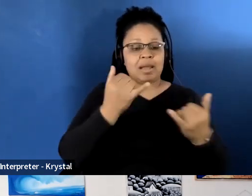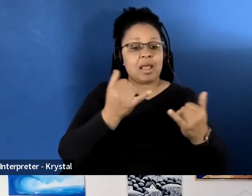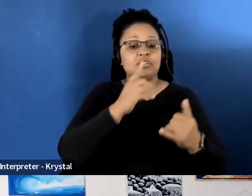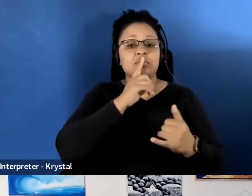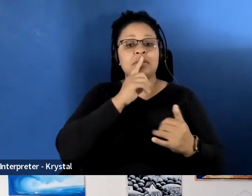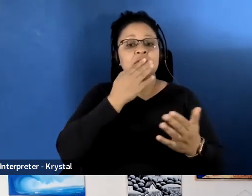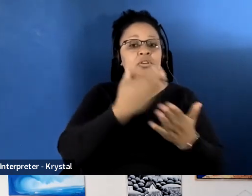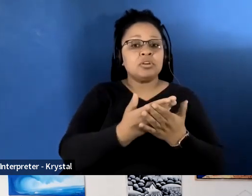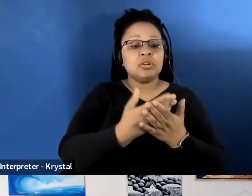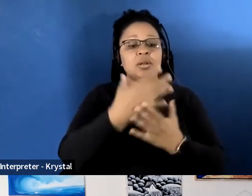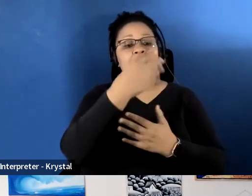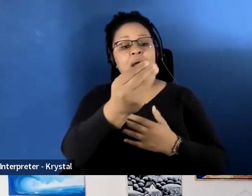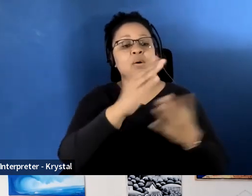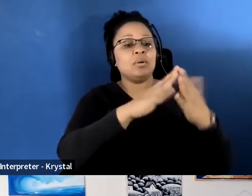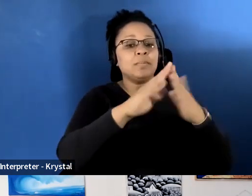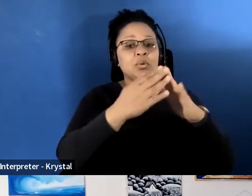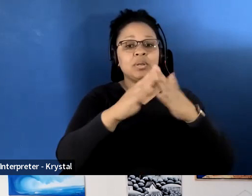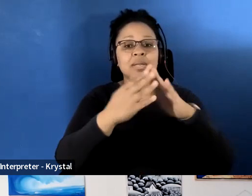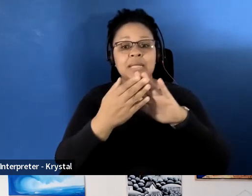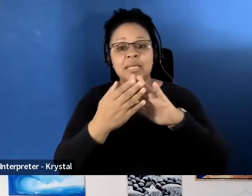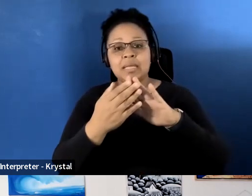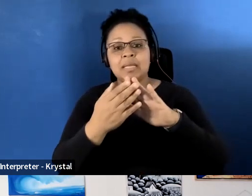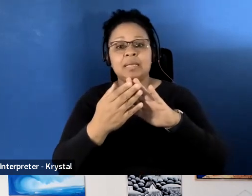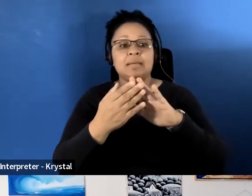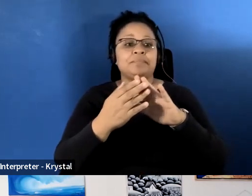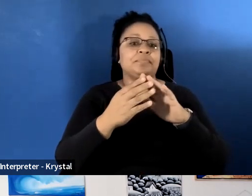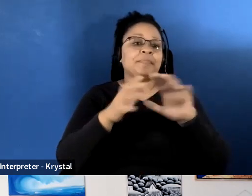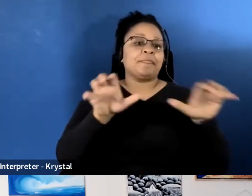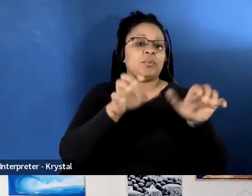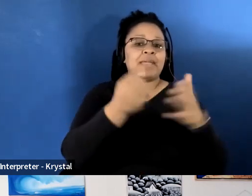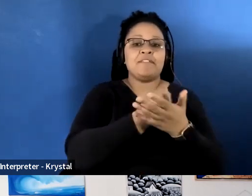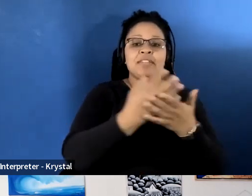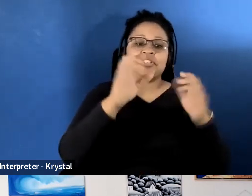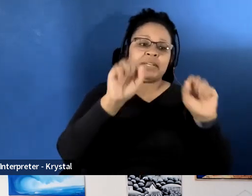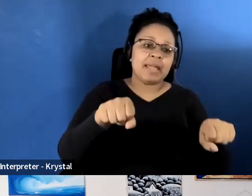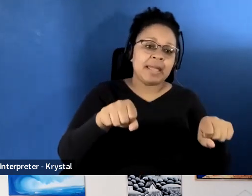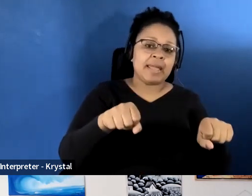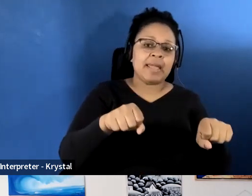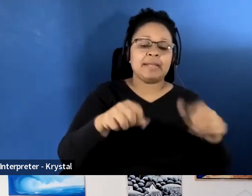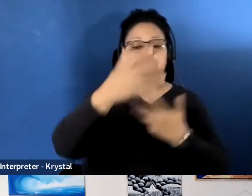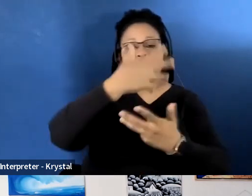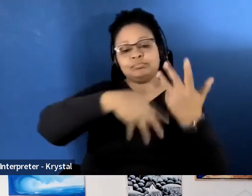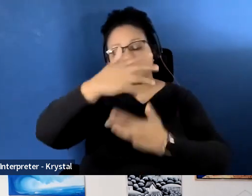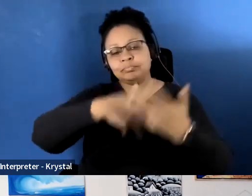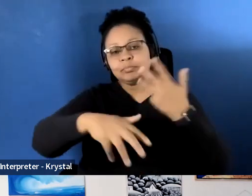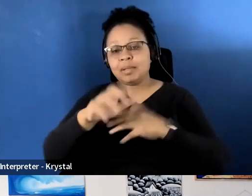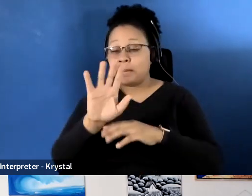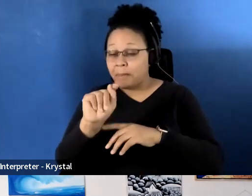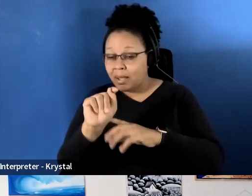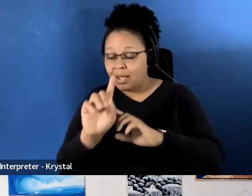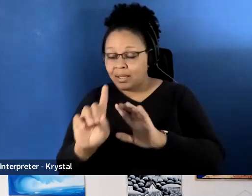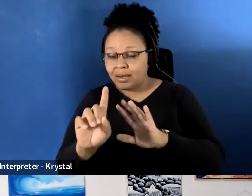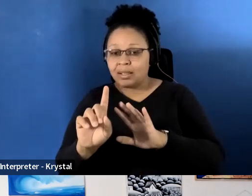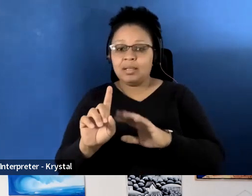about being out in the community and doing everything that she can and socialize, but her problem